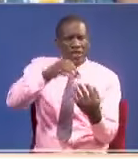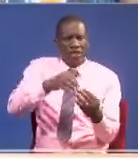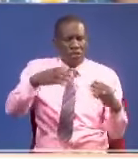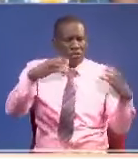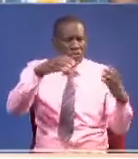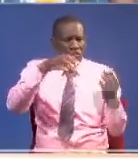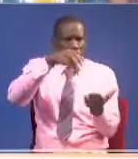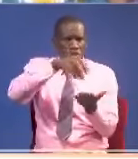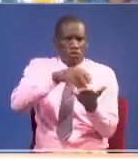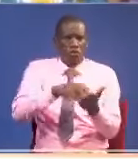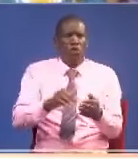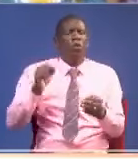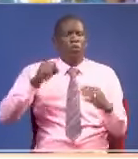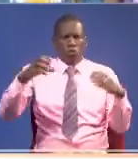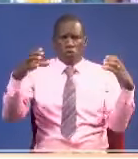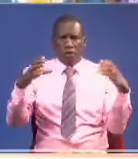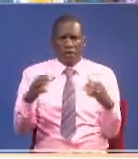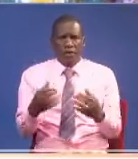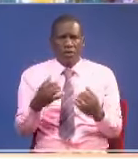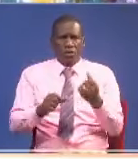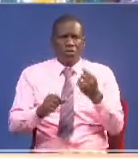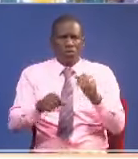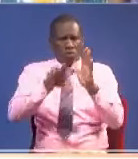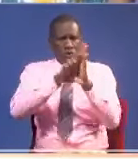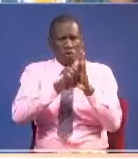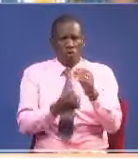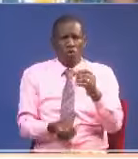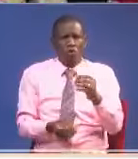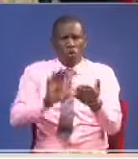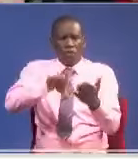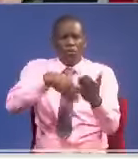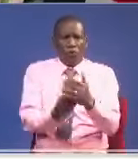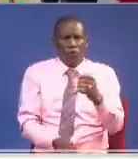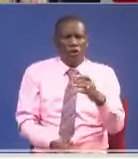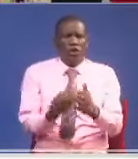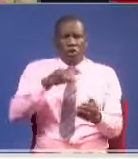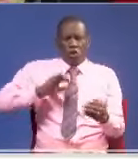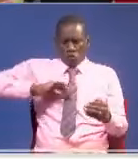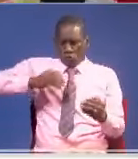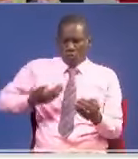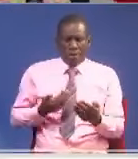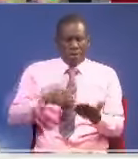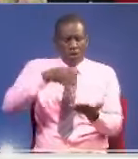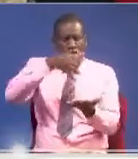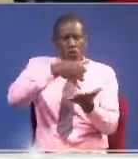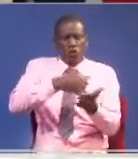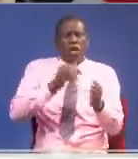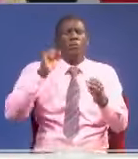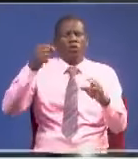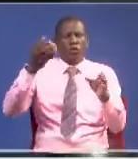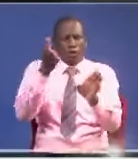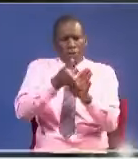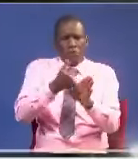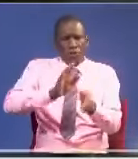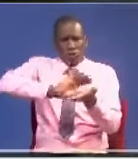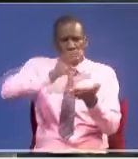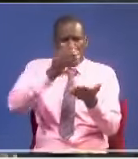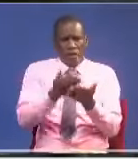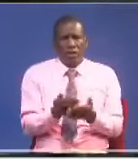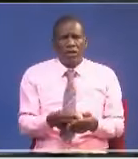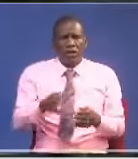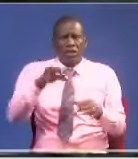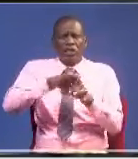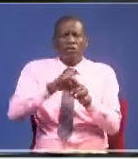slots. The Political Parties Act proposes creating a Women Inclusion and Political Participation Fund. The